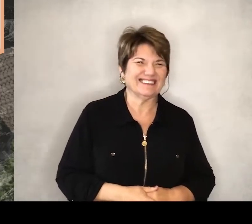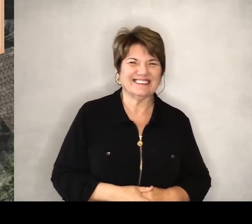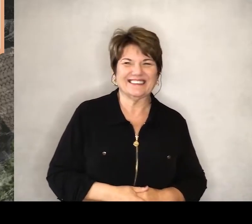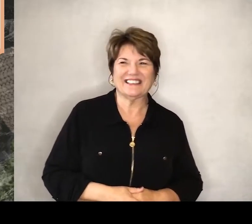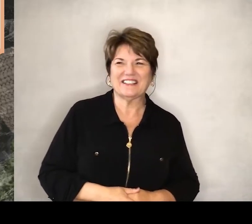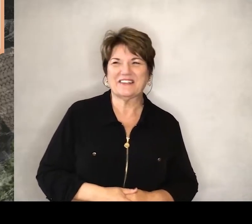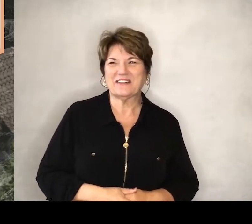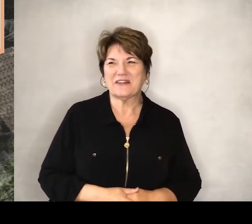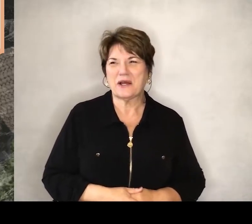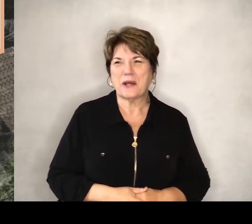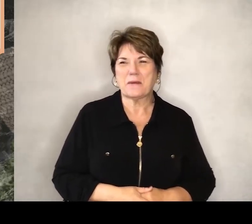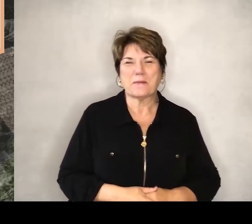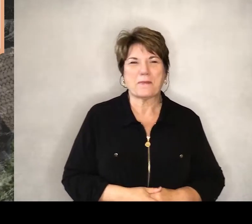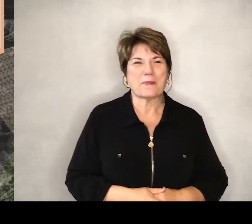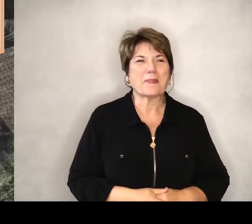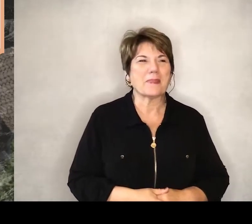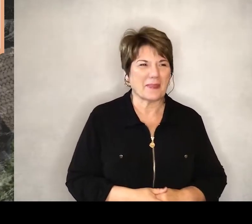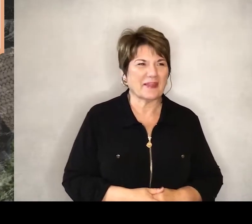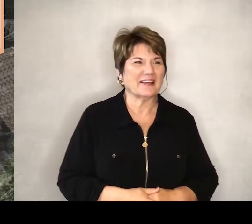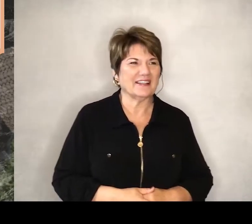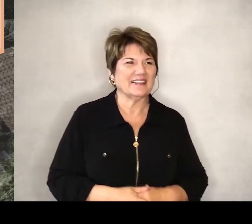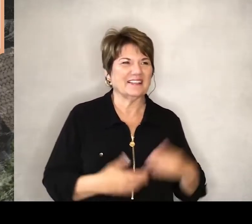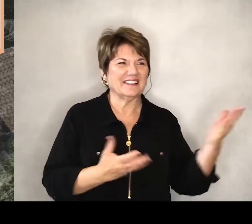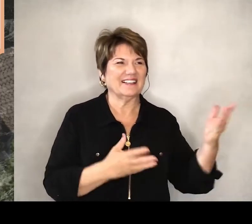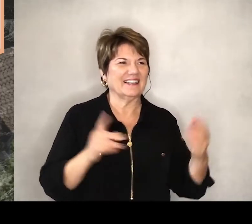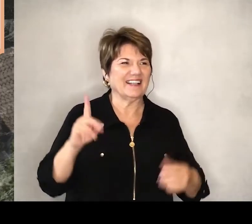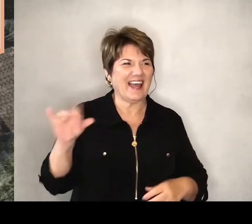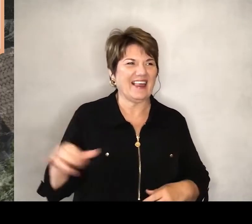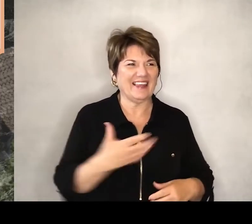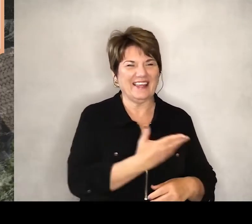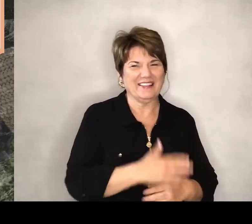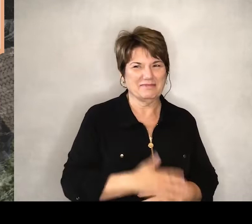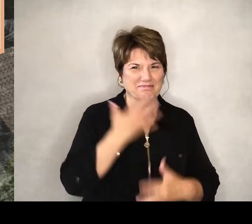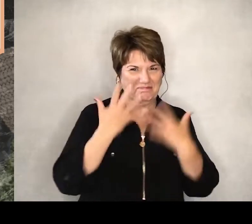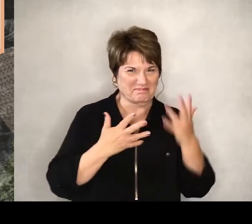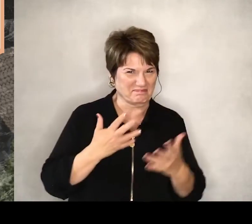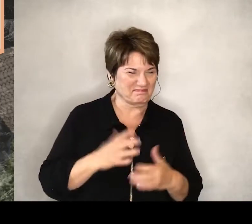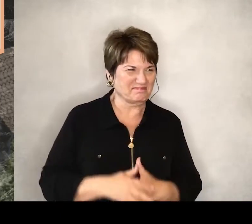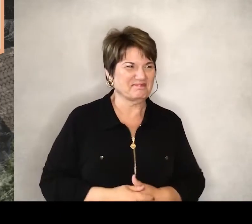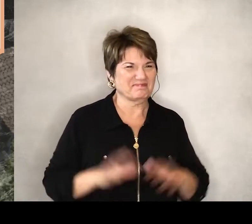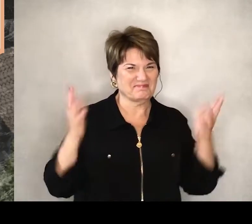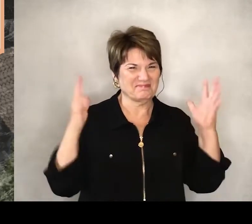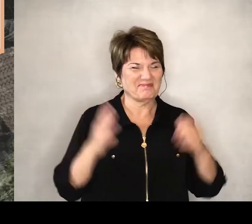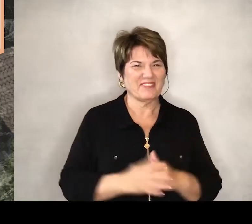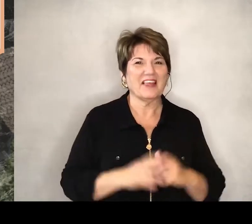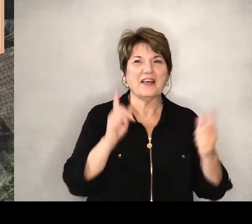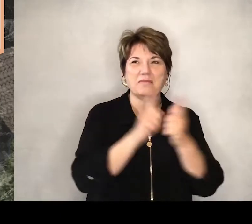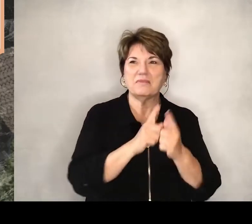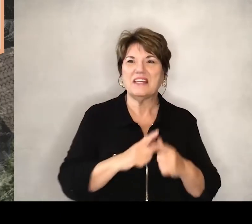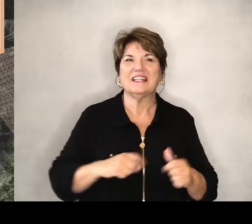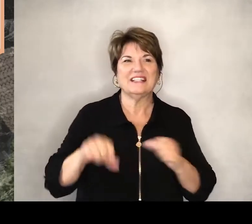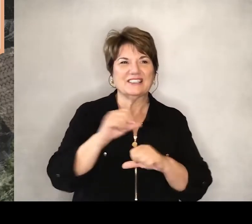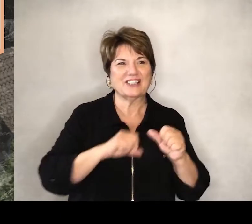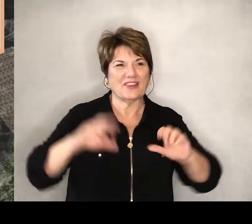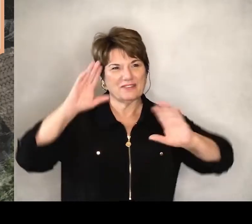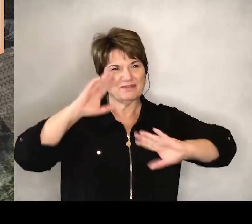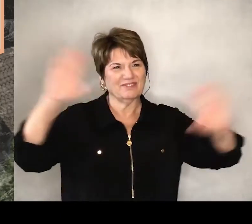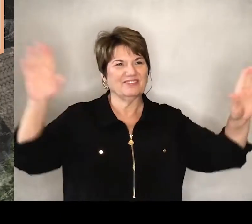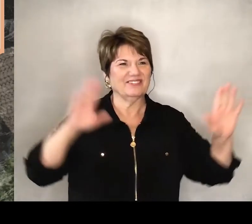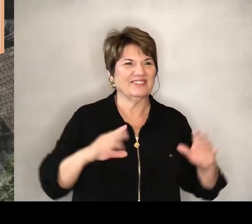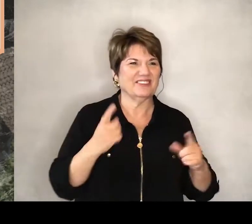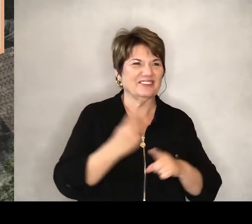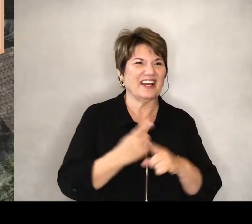there. Look at that. Ladies and gentlemen, Kelly Gaffrey. Kelly Gaffrey. Right there. Okay, meet and greet right now.